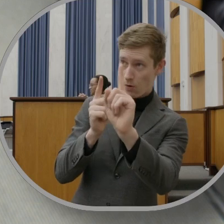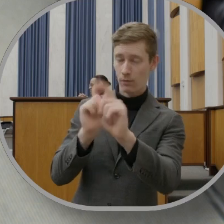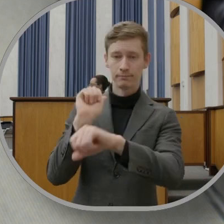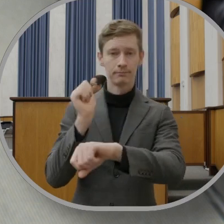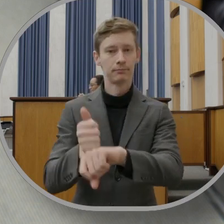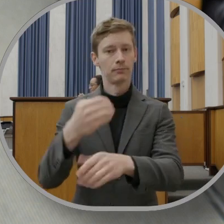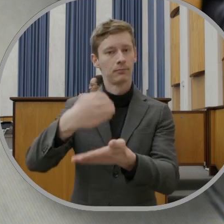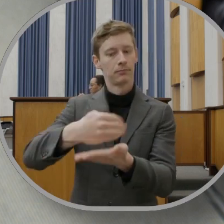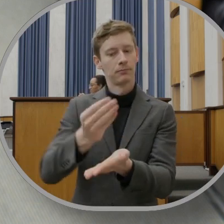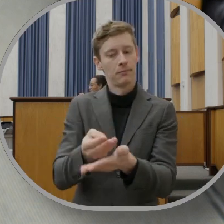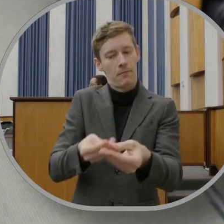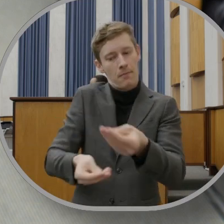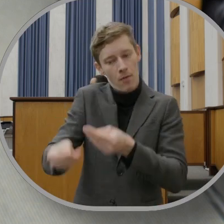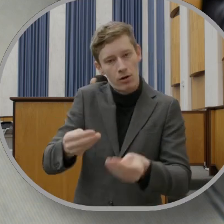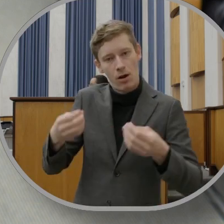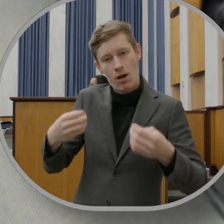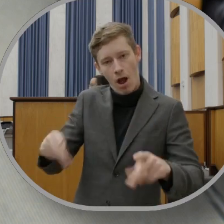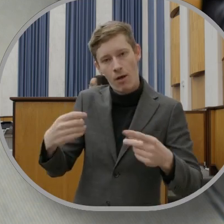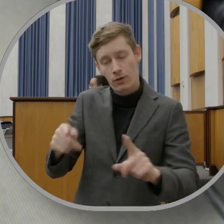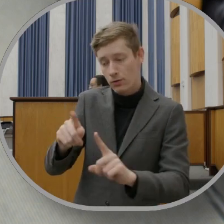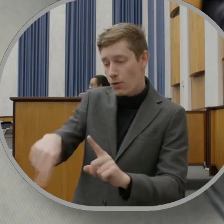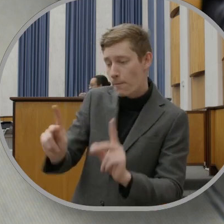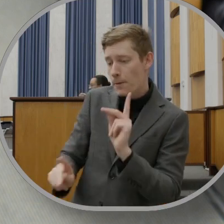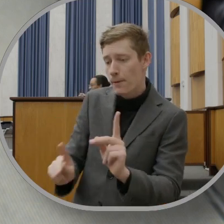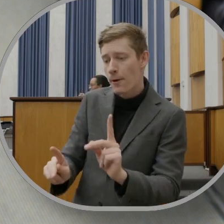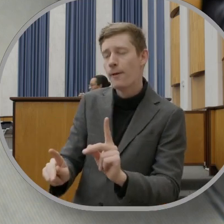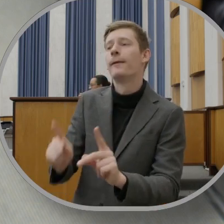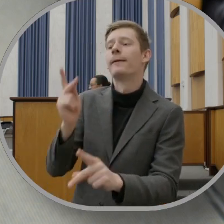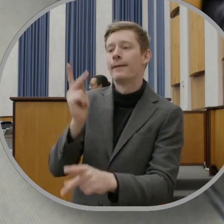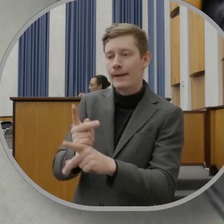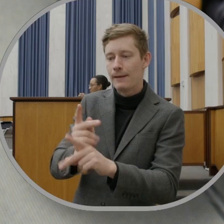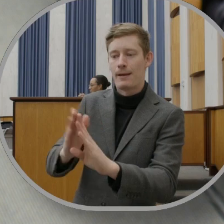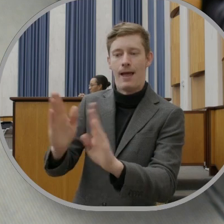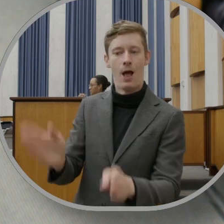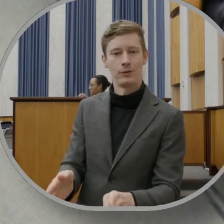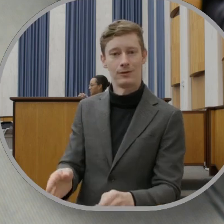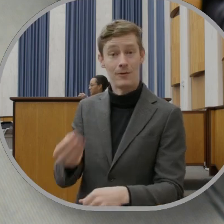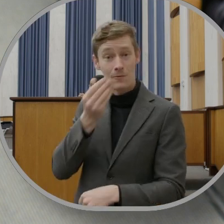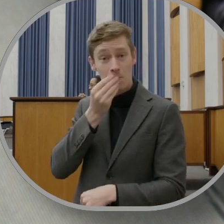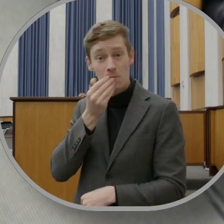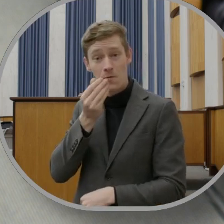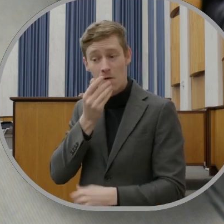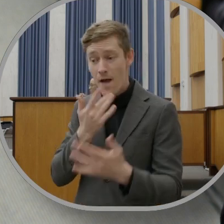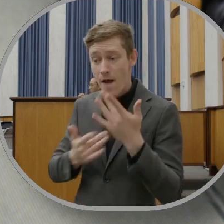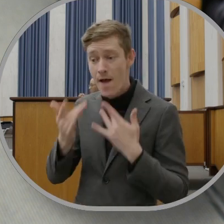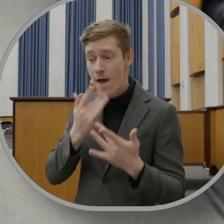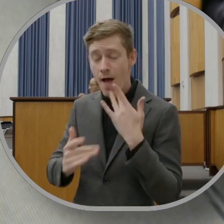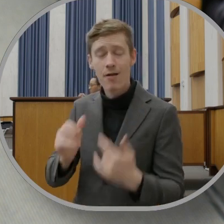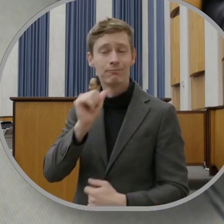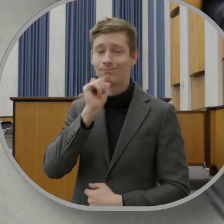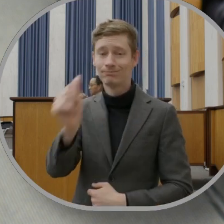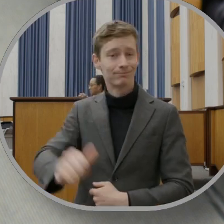our residents to keep a roof over their heads and food on their tables. And that's for every resident